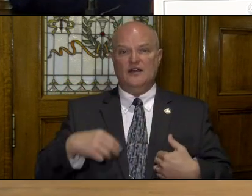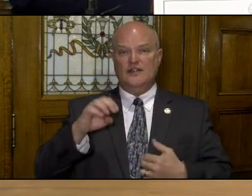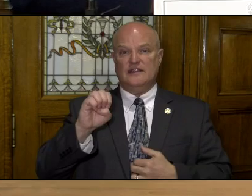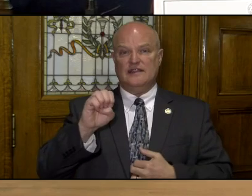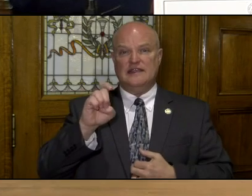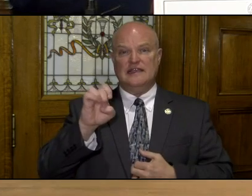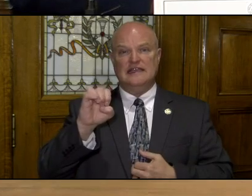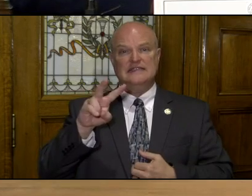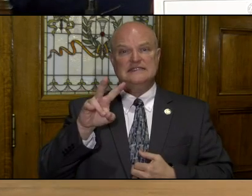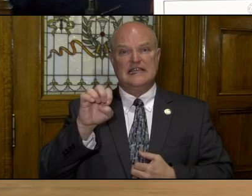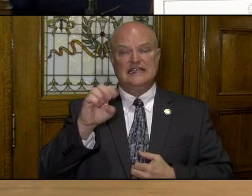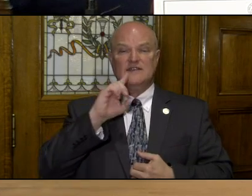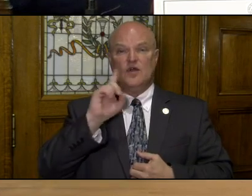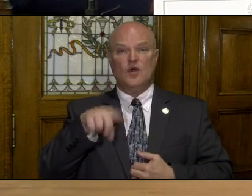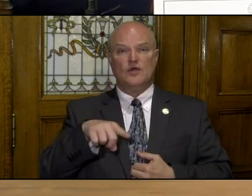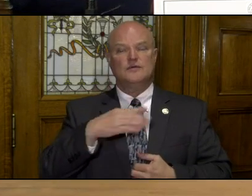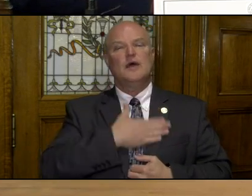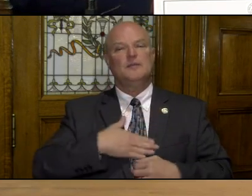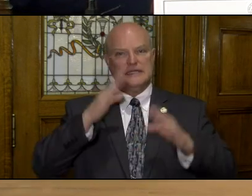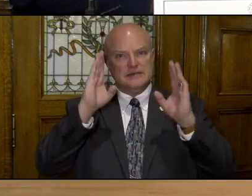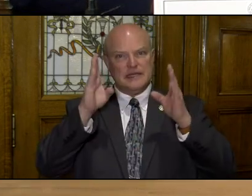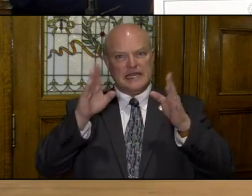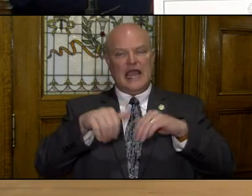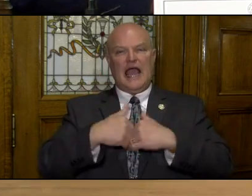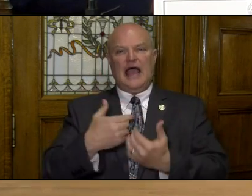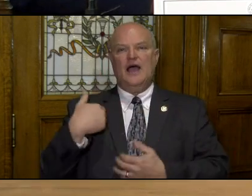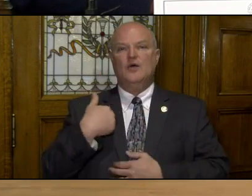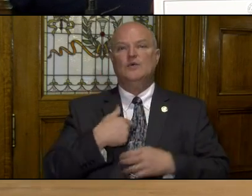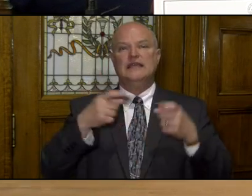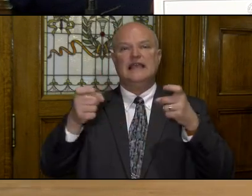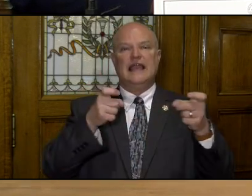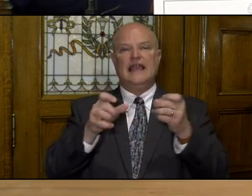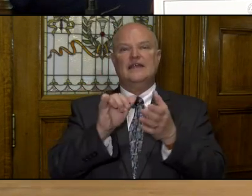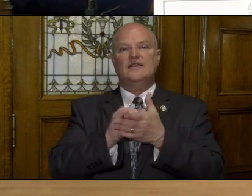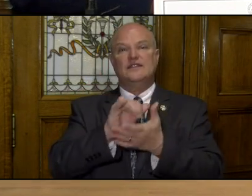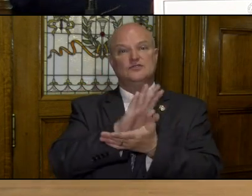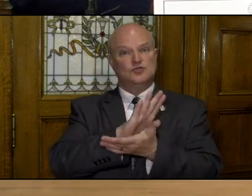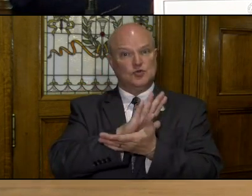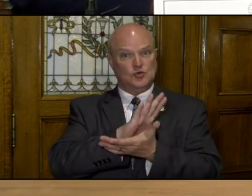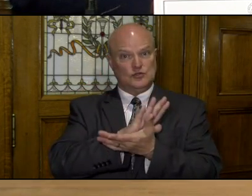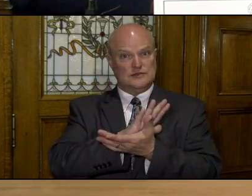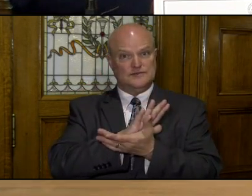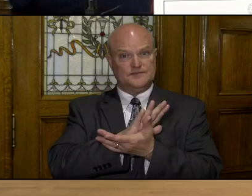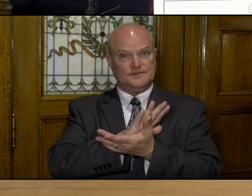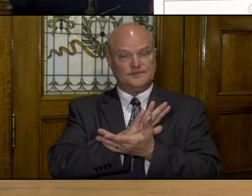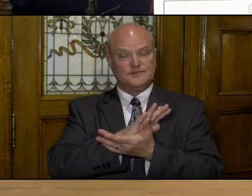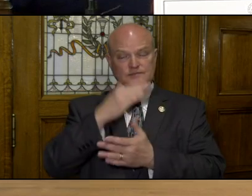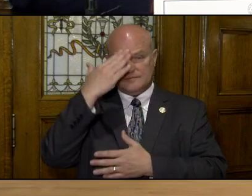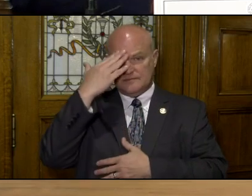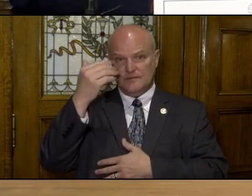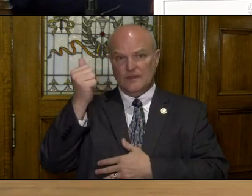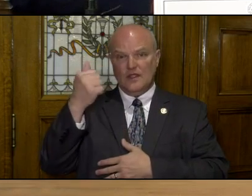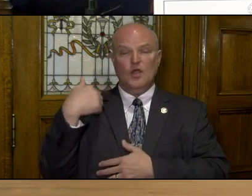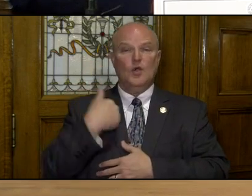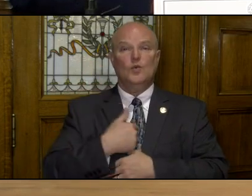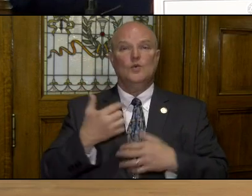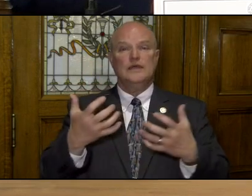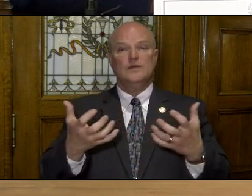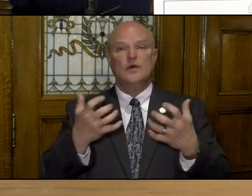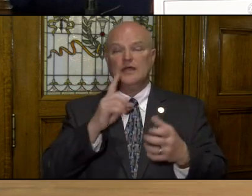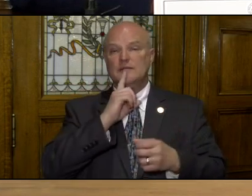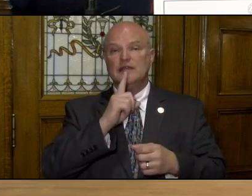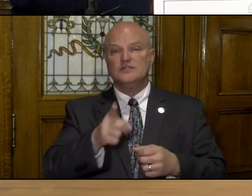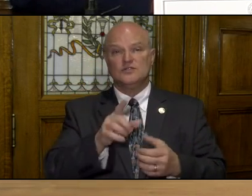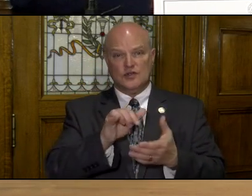this afternoon, please pay attention to how we handled the schools, because we want to